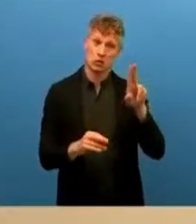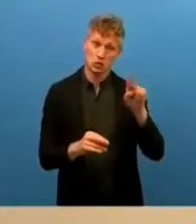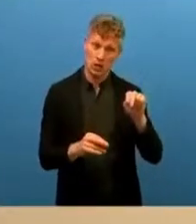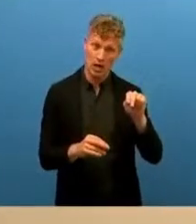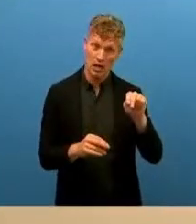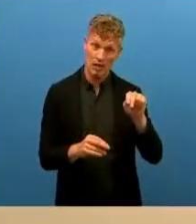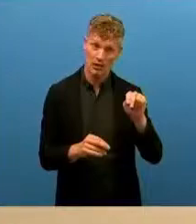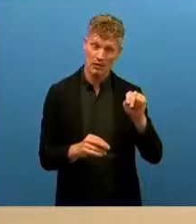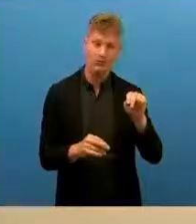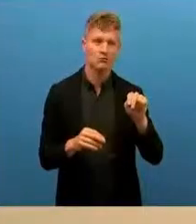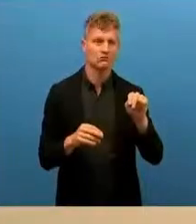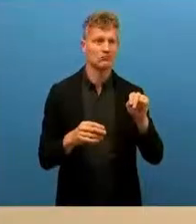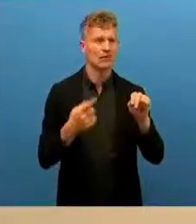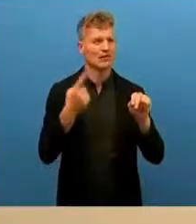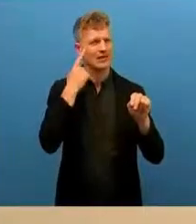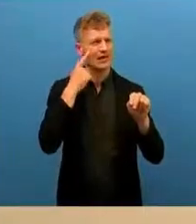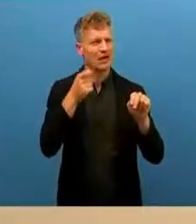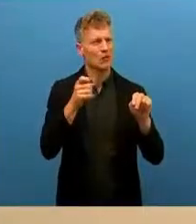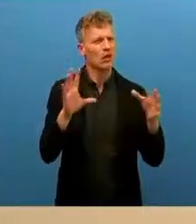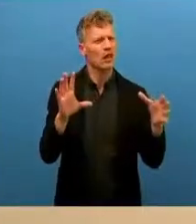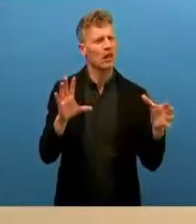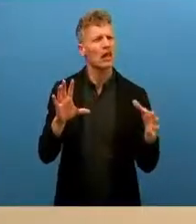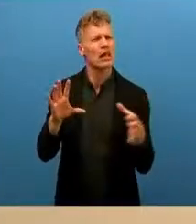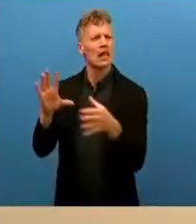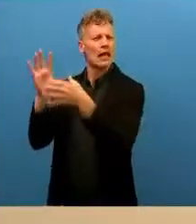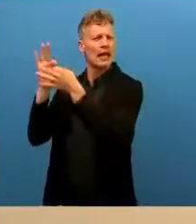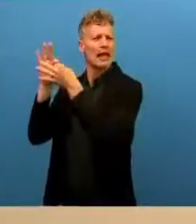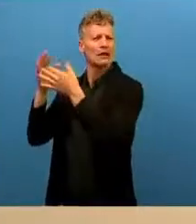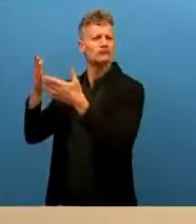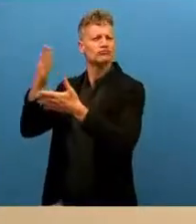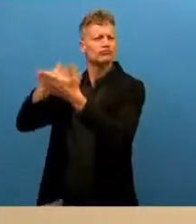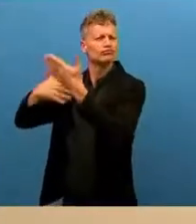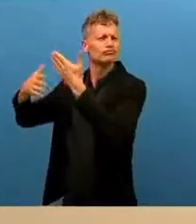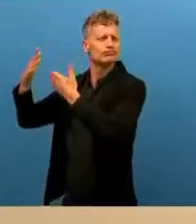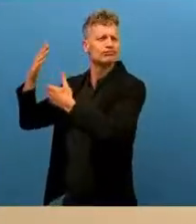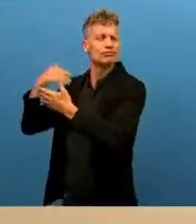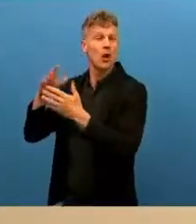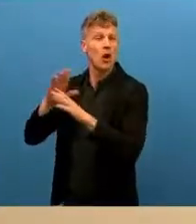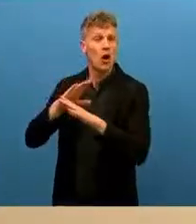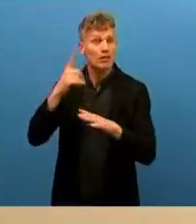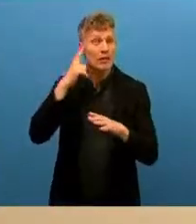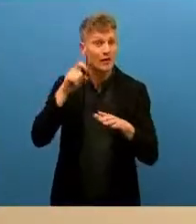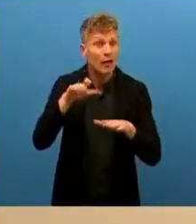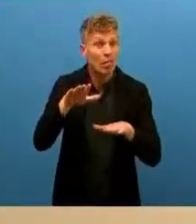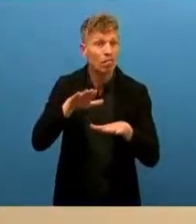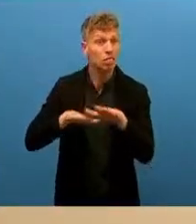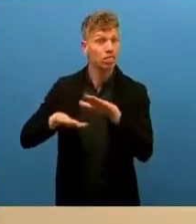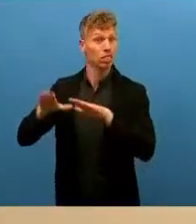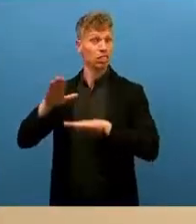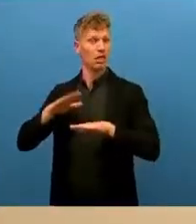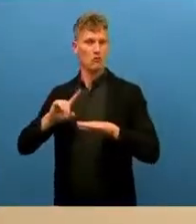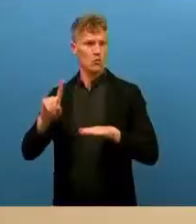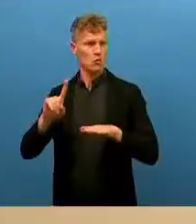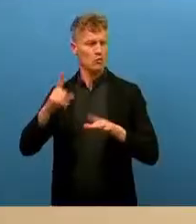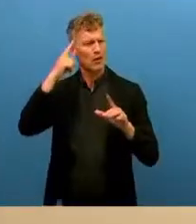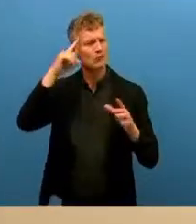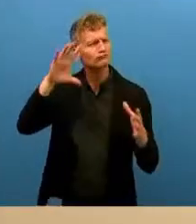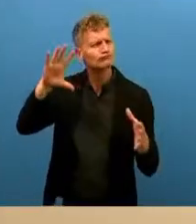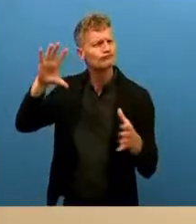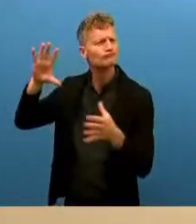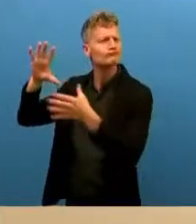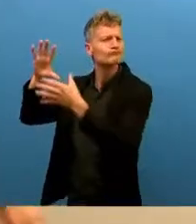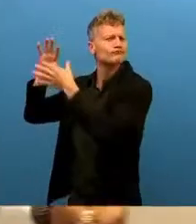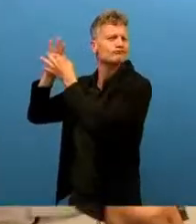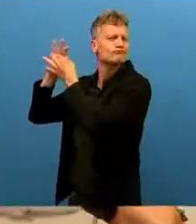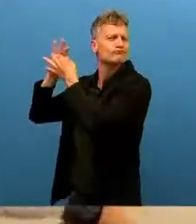to the origins. And it's not a step back, but it reminds us that all seeds